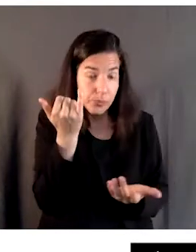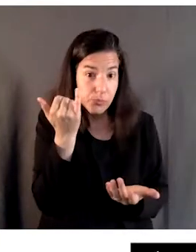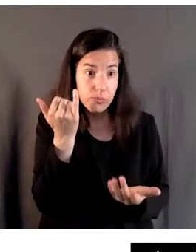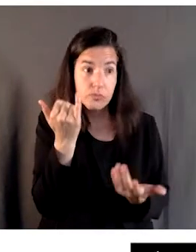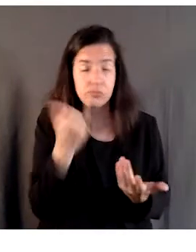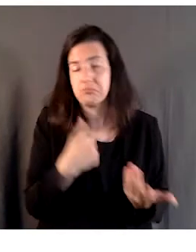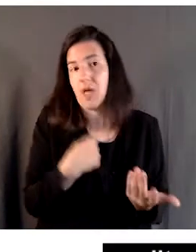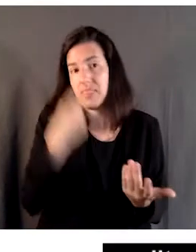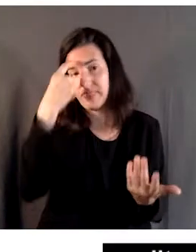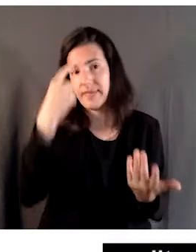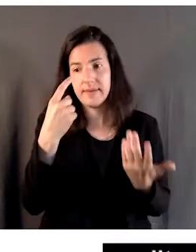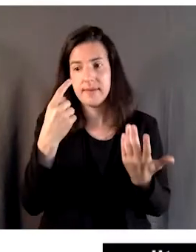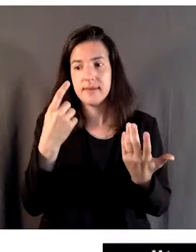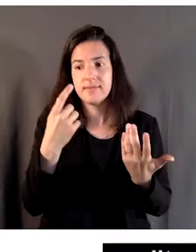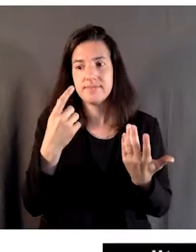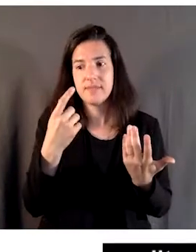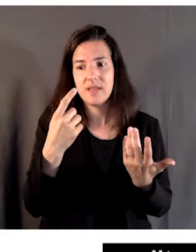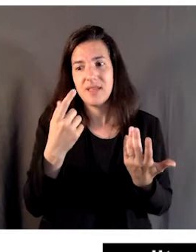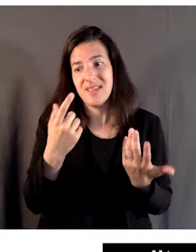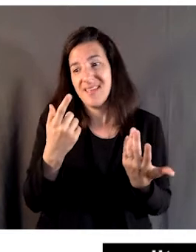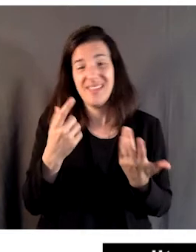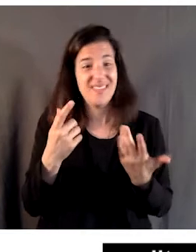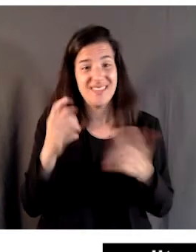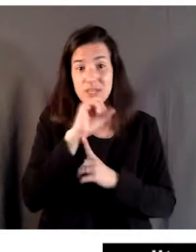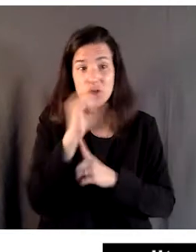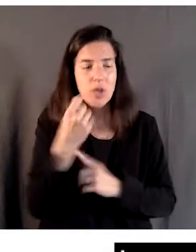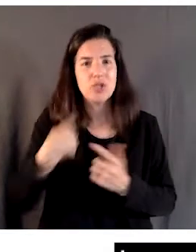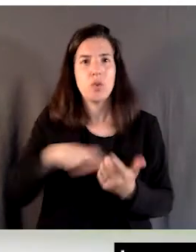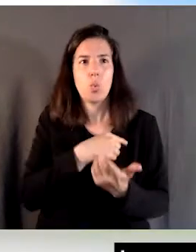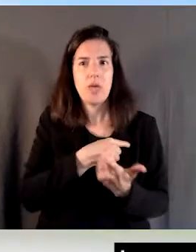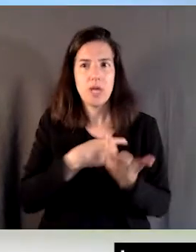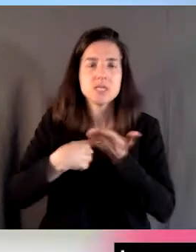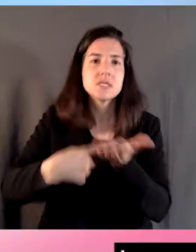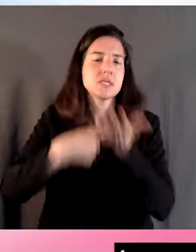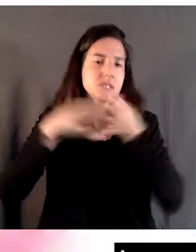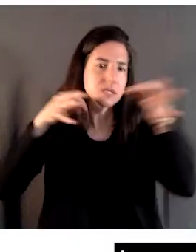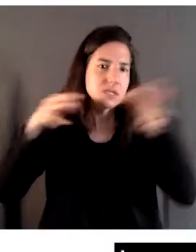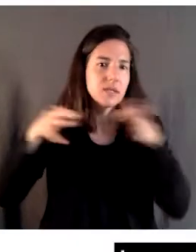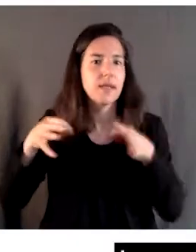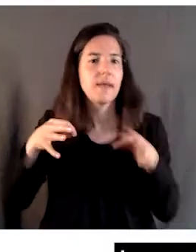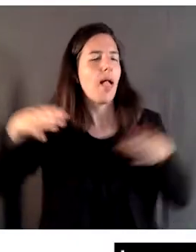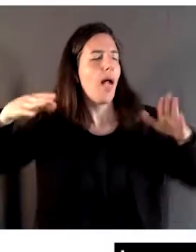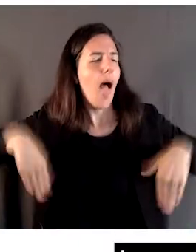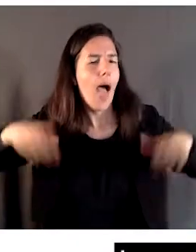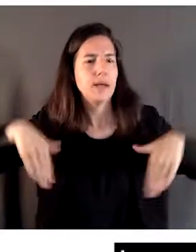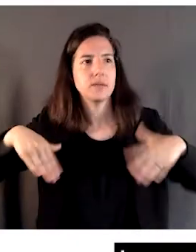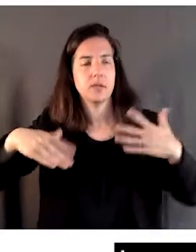think, the reality that we have been speaking about has never been that in your face,